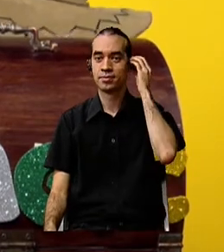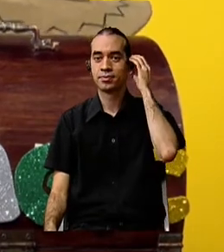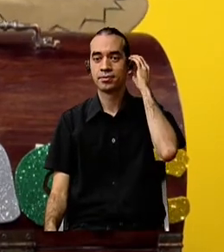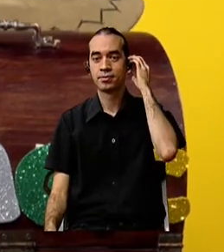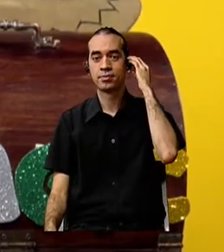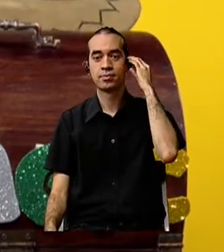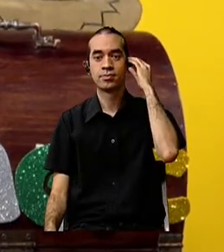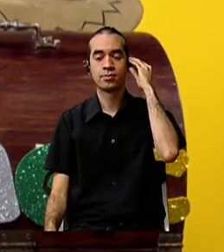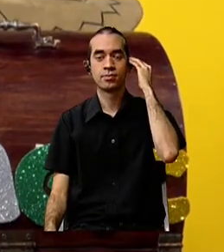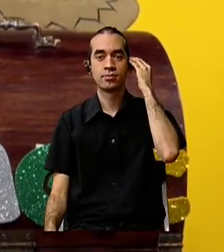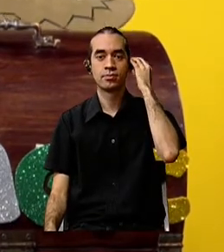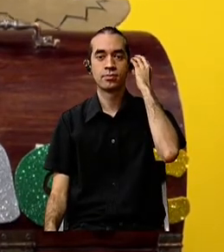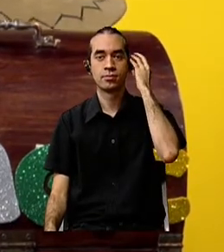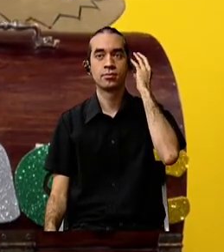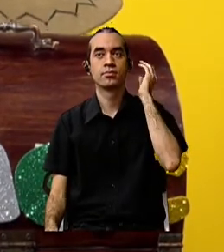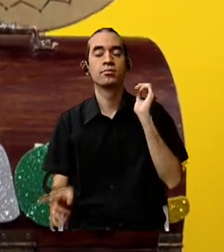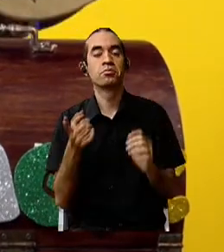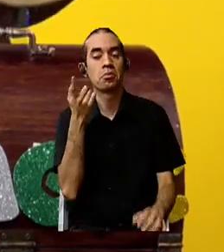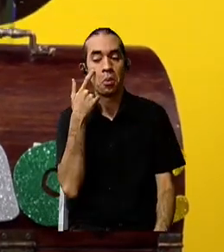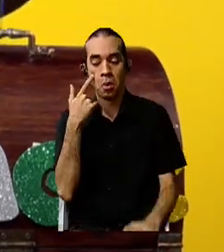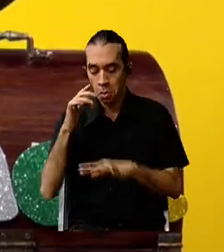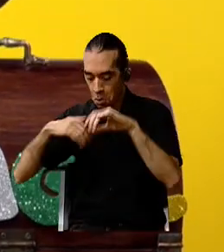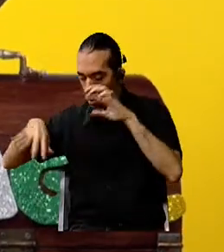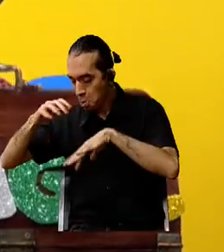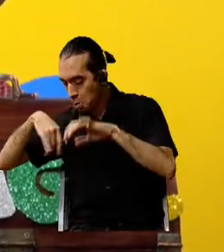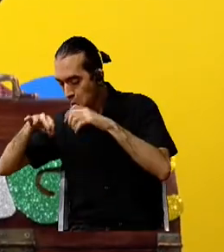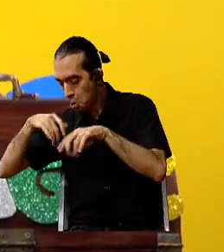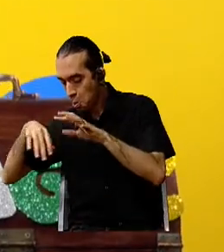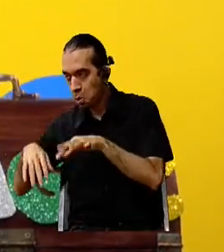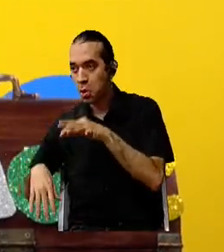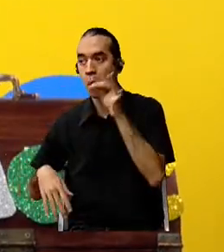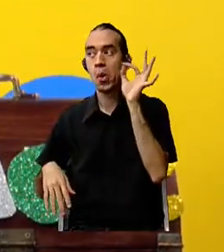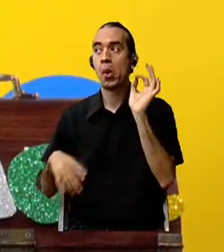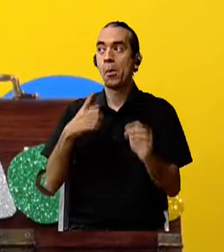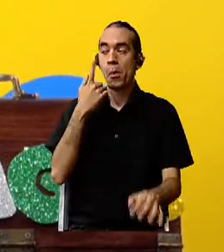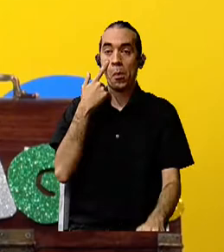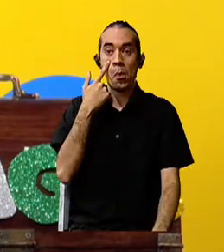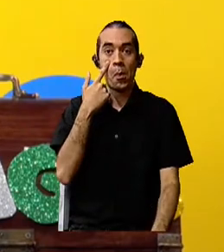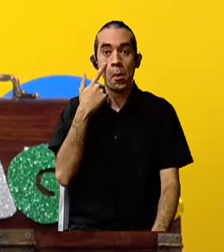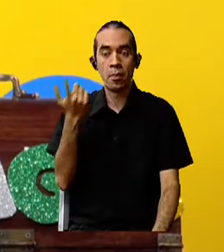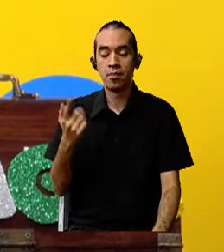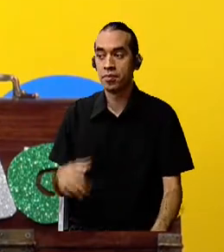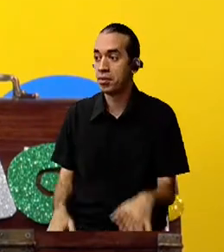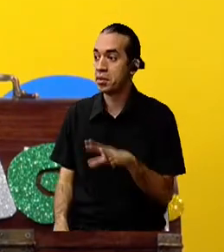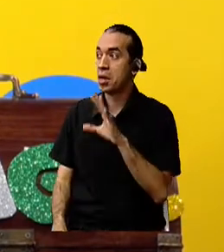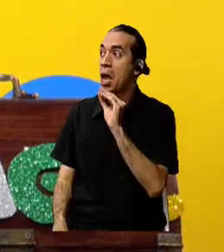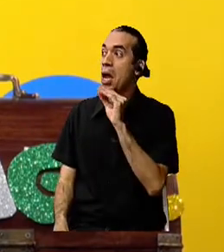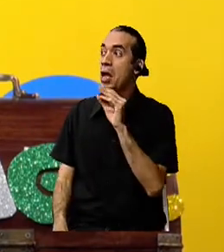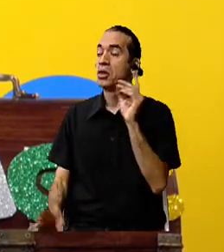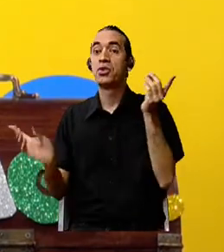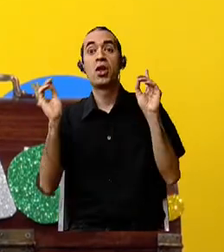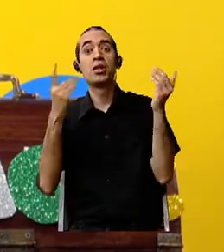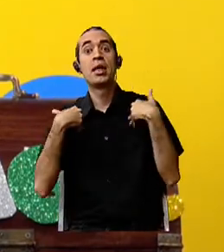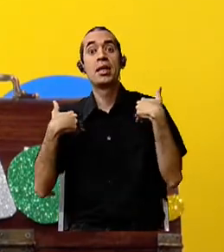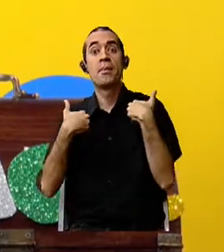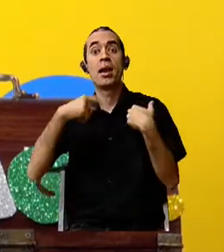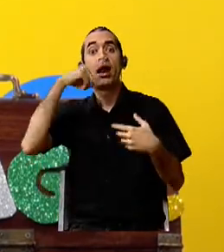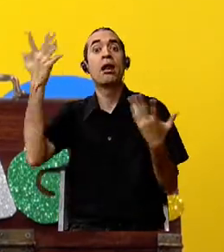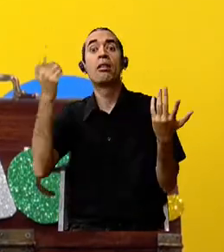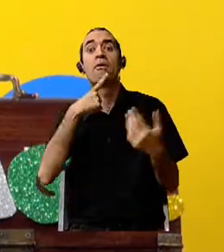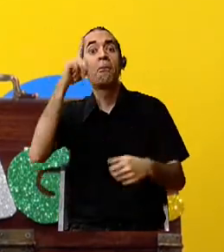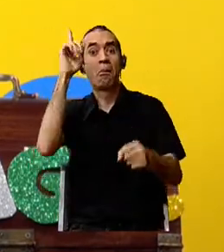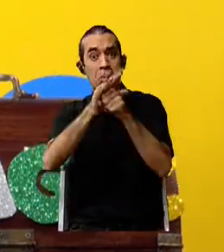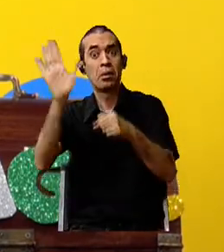And let's see, Chuli. Oh, Chuli. Oh, look at this. And where are the animals you promised?